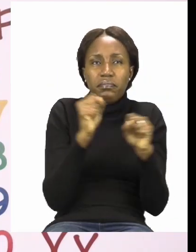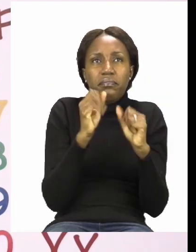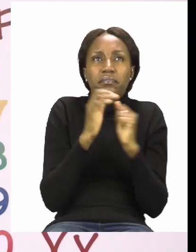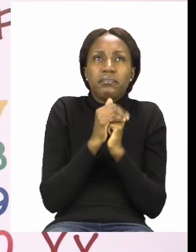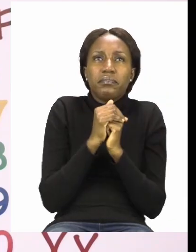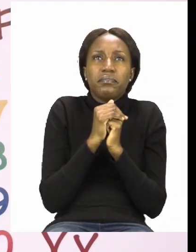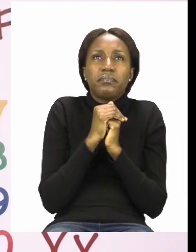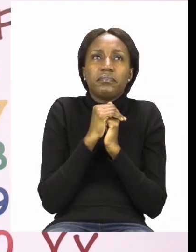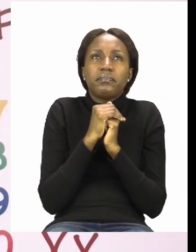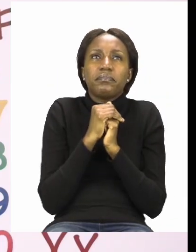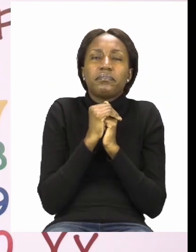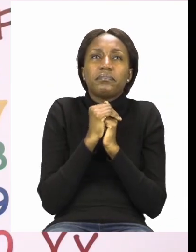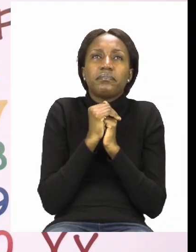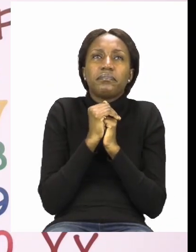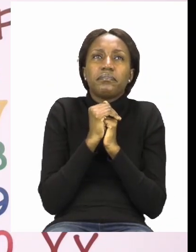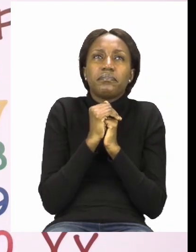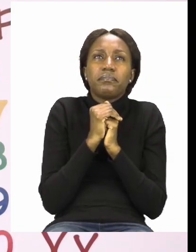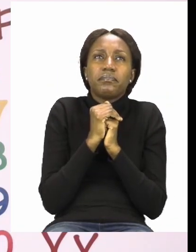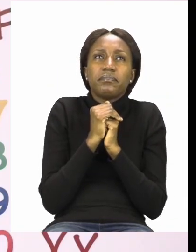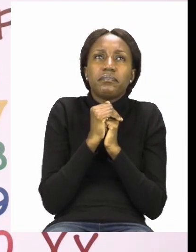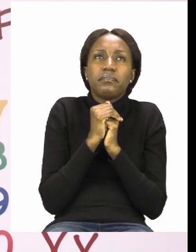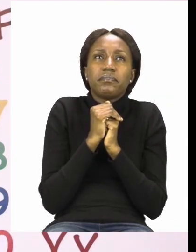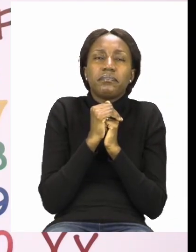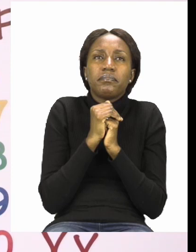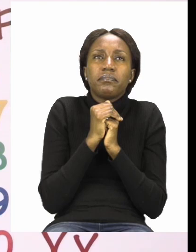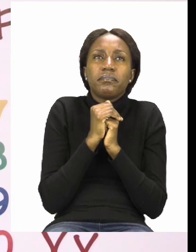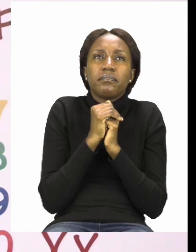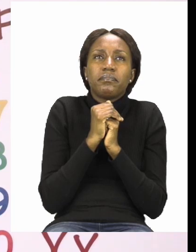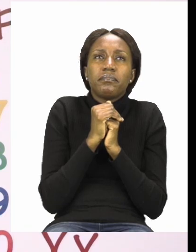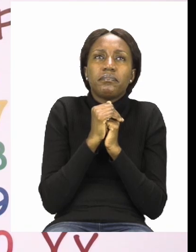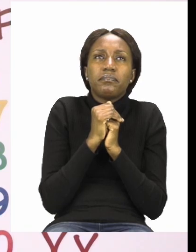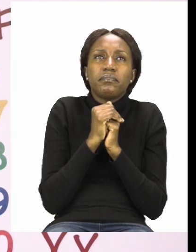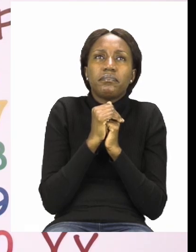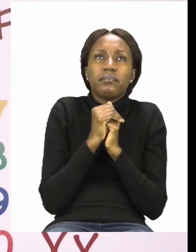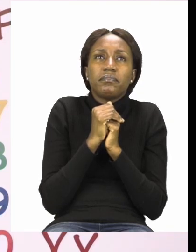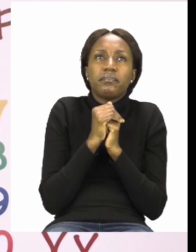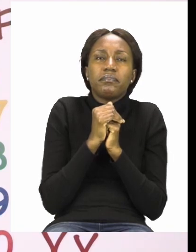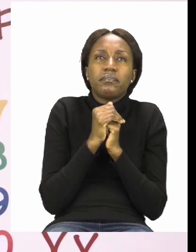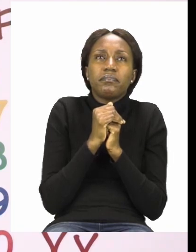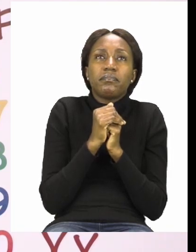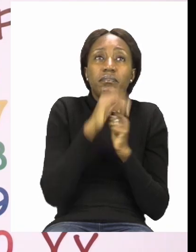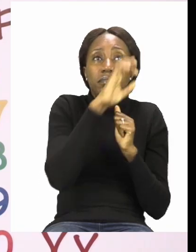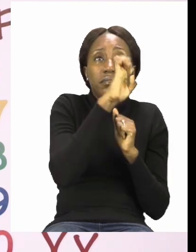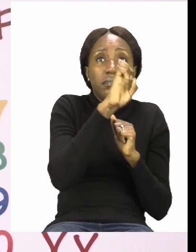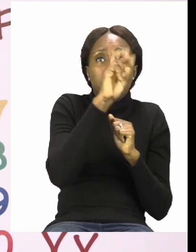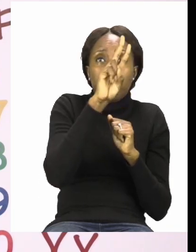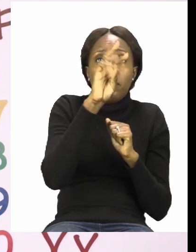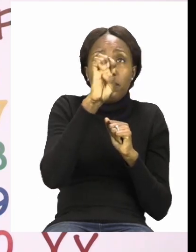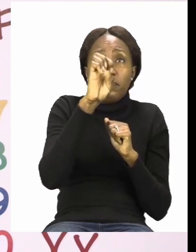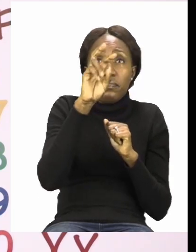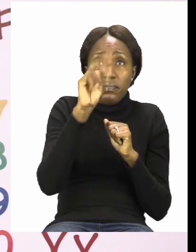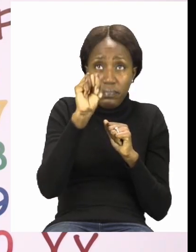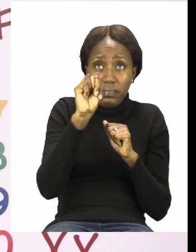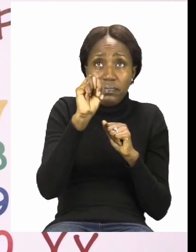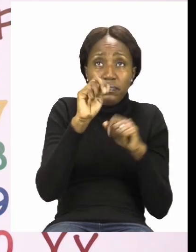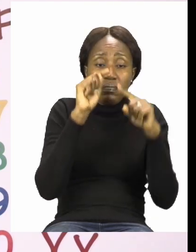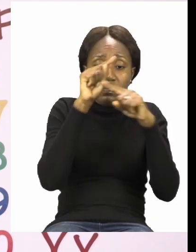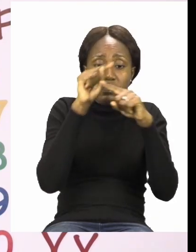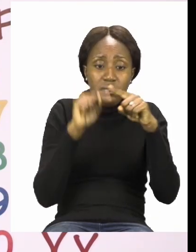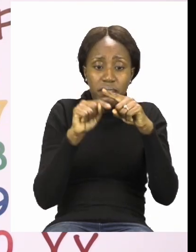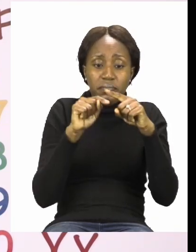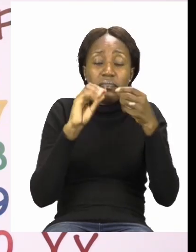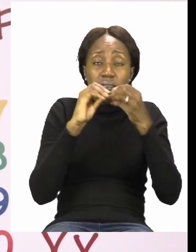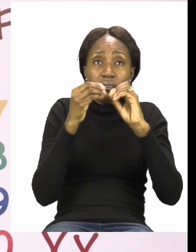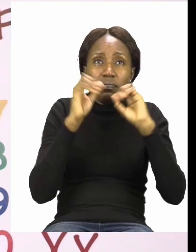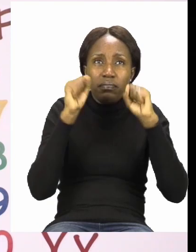and what an even number is as well. When we have our even numbers, we are talking about numbers